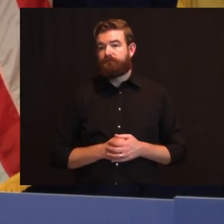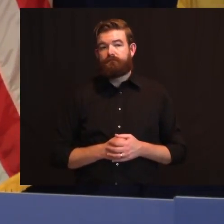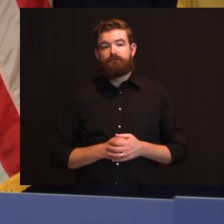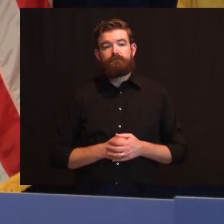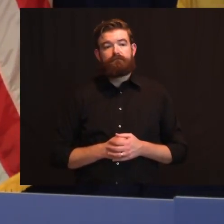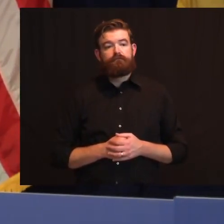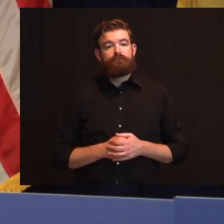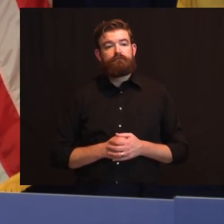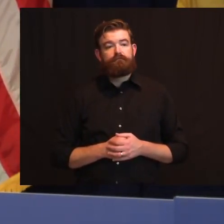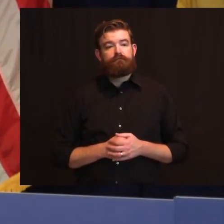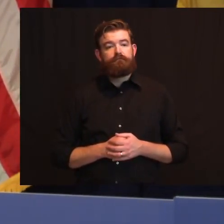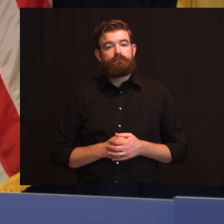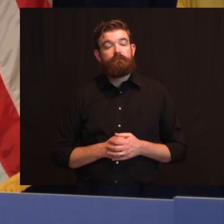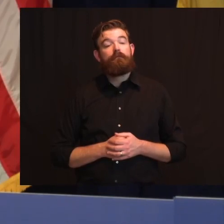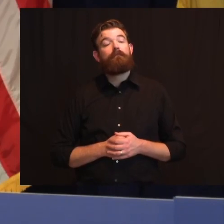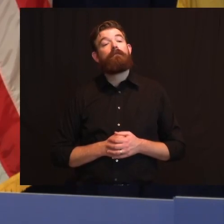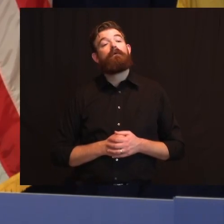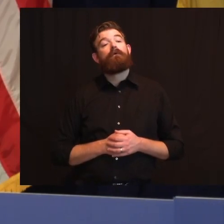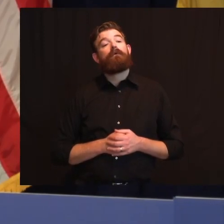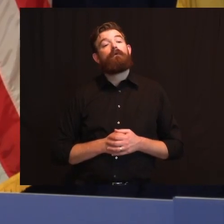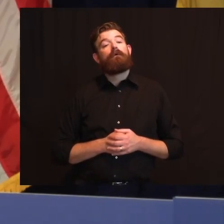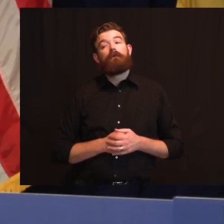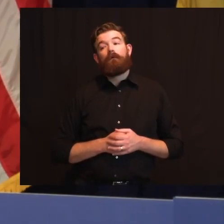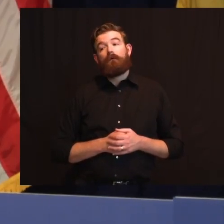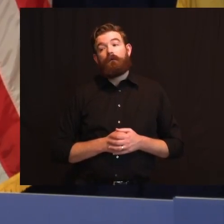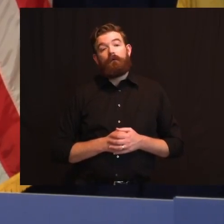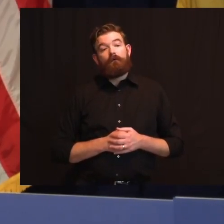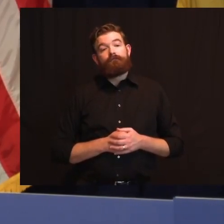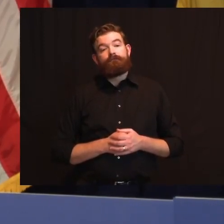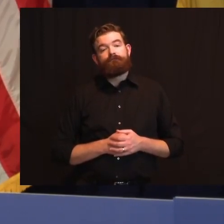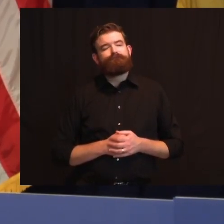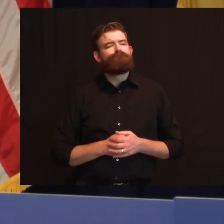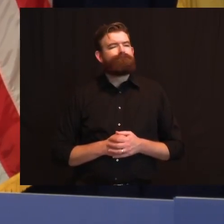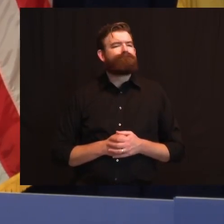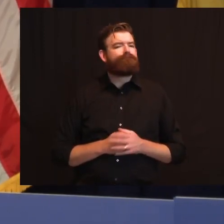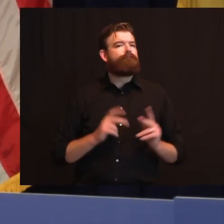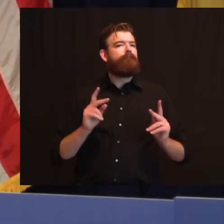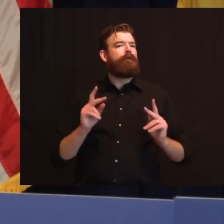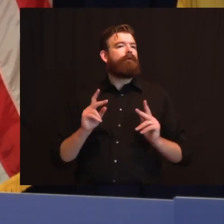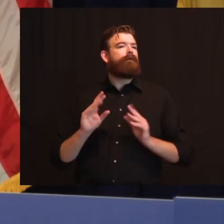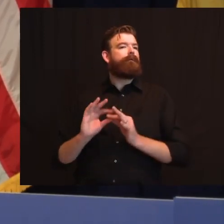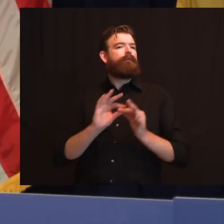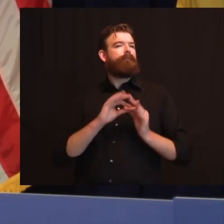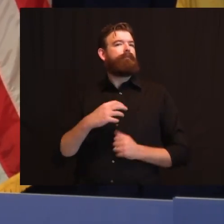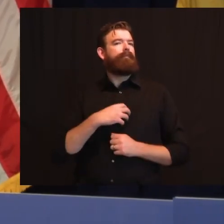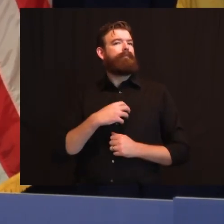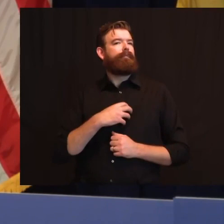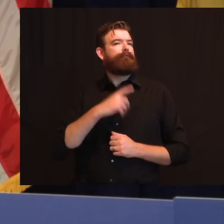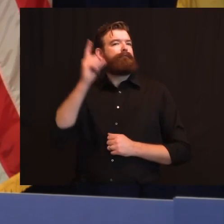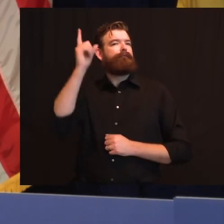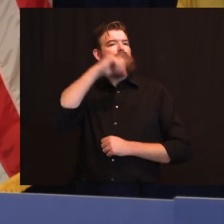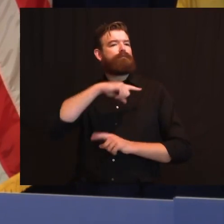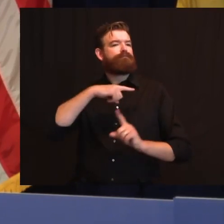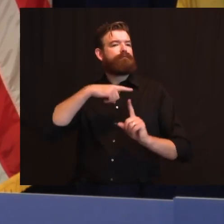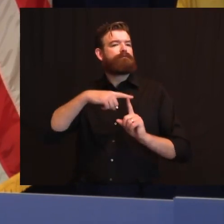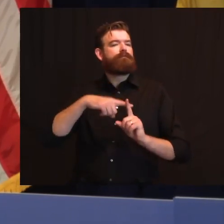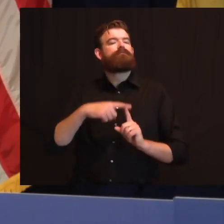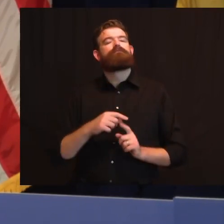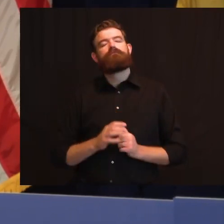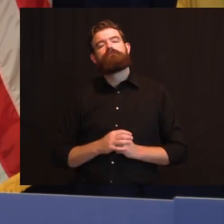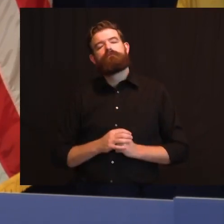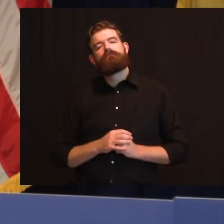false positives, we do hear chatter about that. We hear people concerns about that. And it's reasonable for them to be concerned, because when somebody